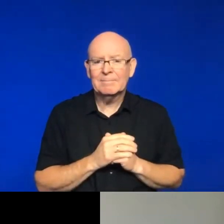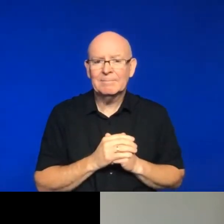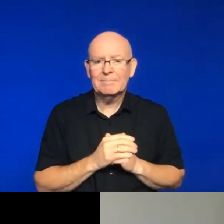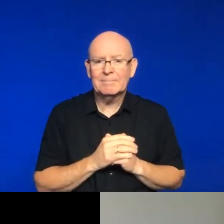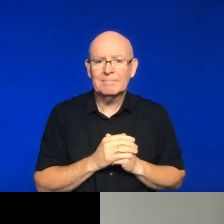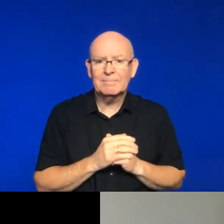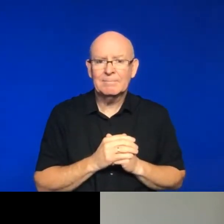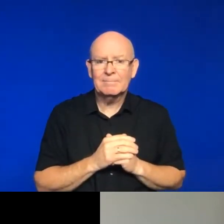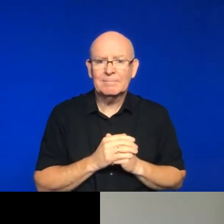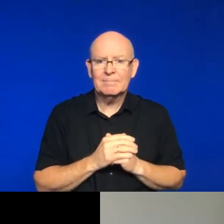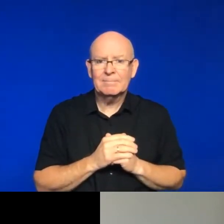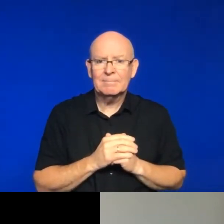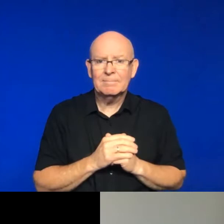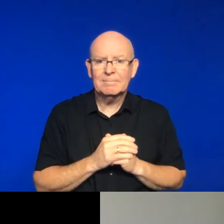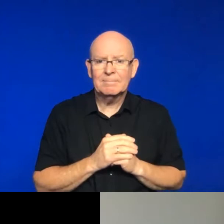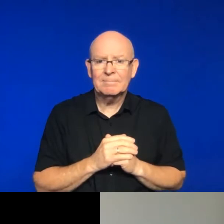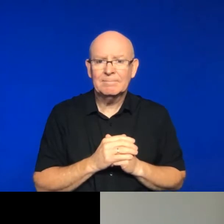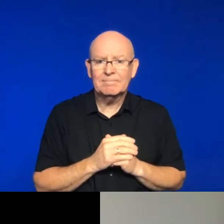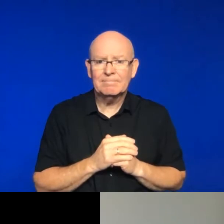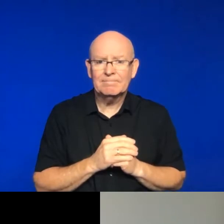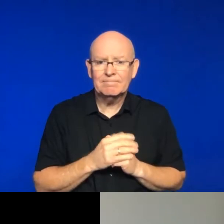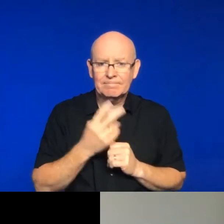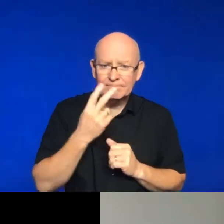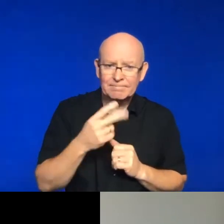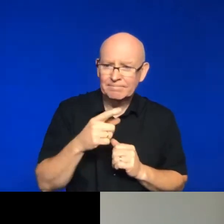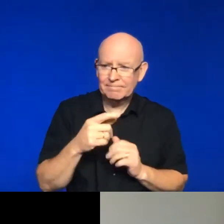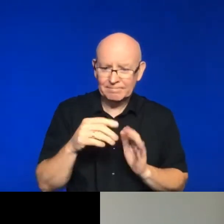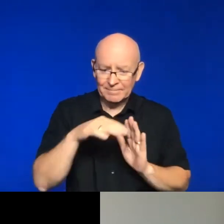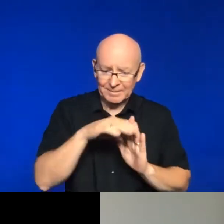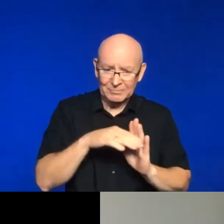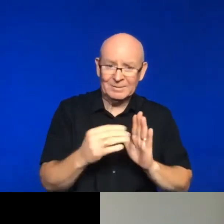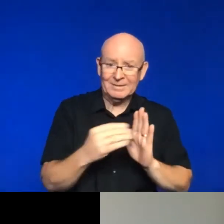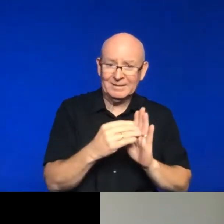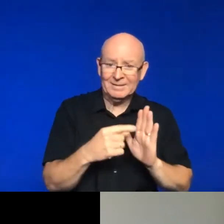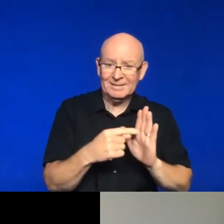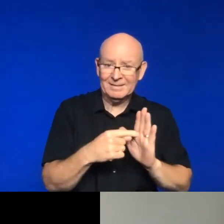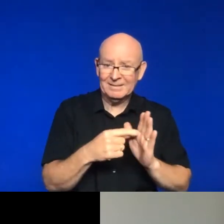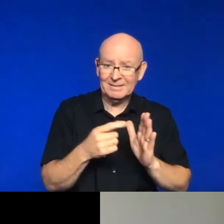is really what accentuates the importance of building back better.